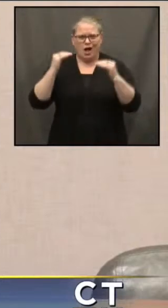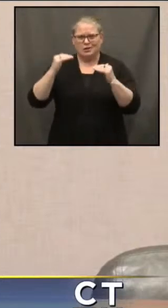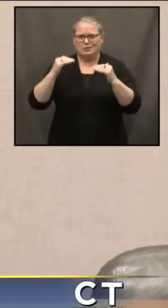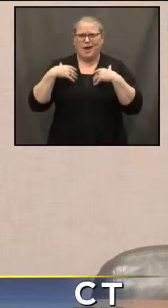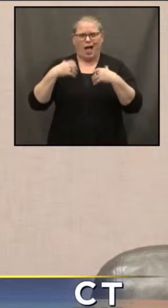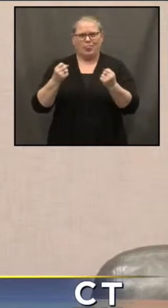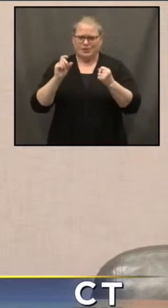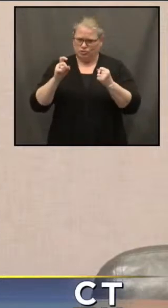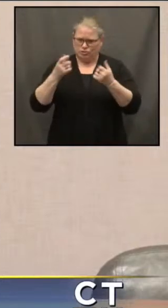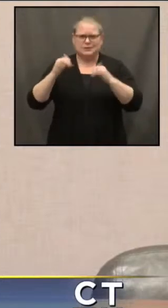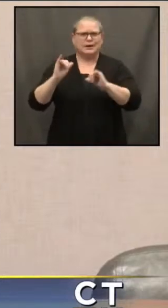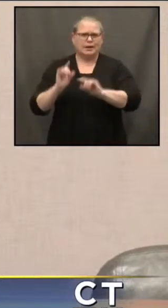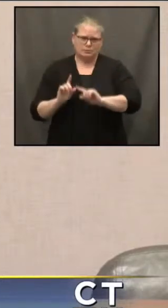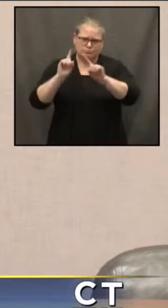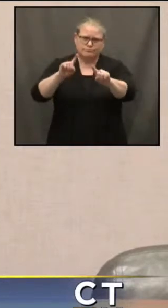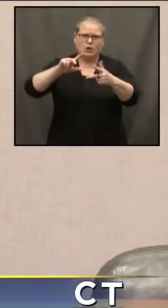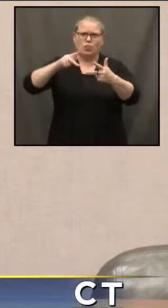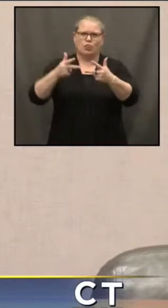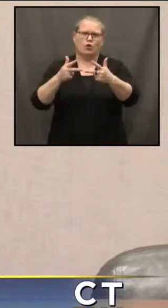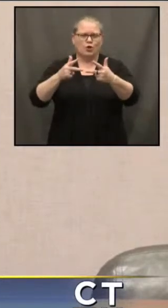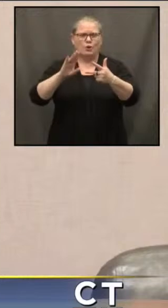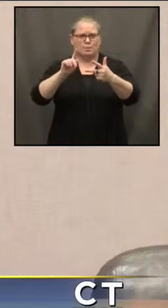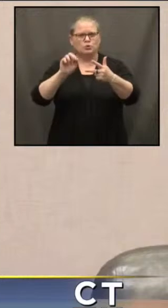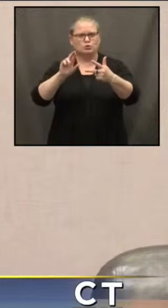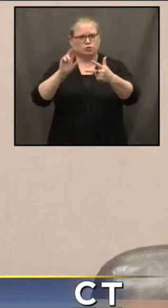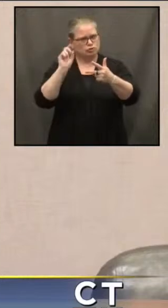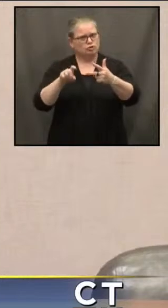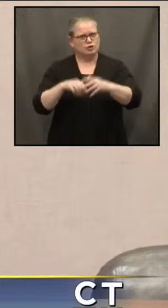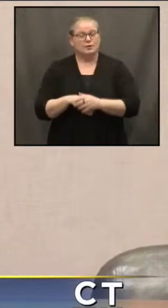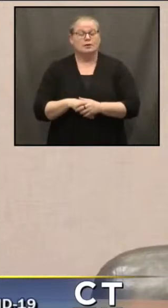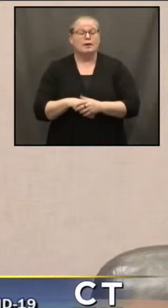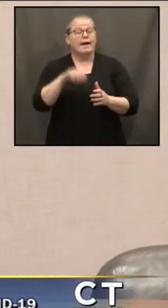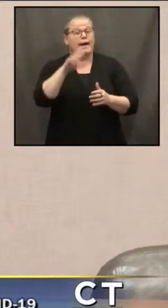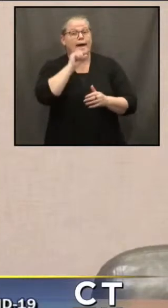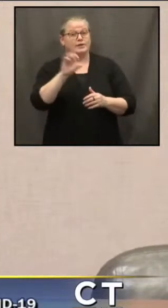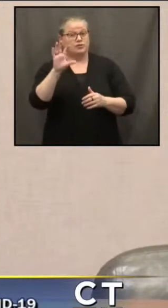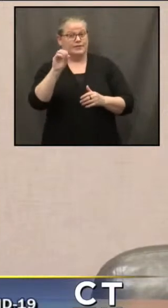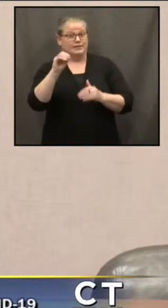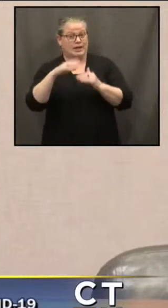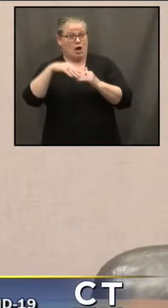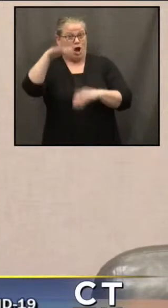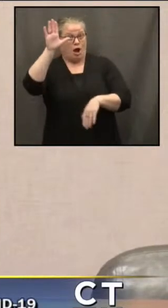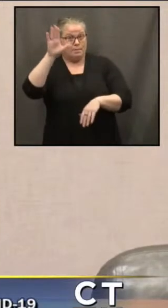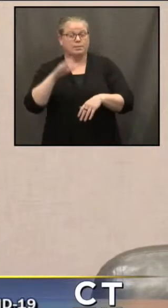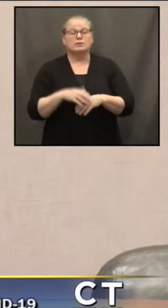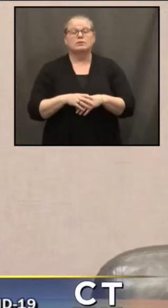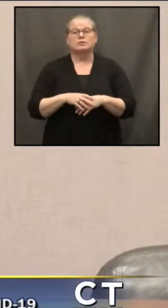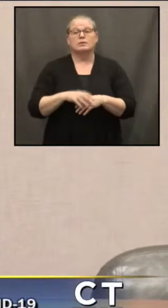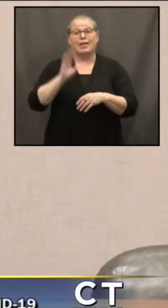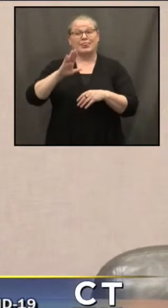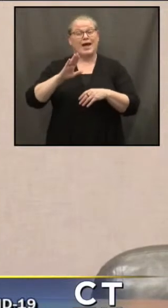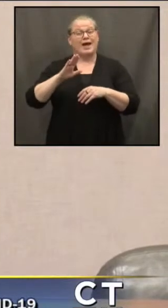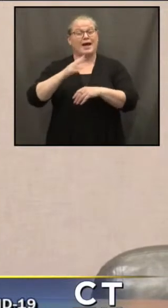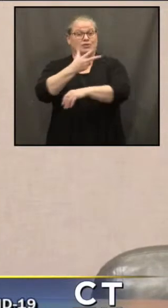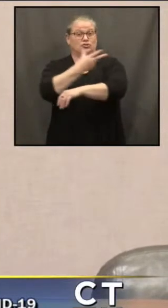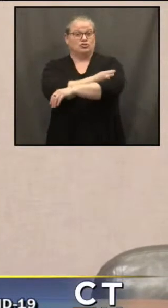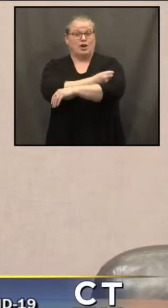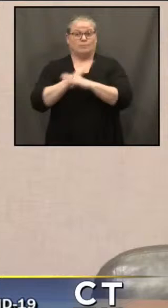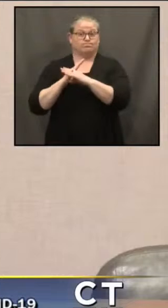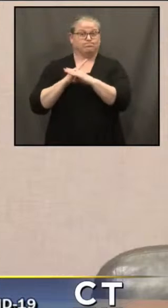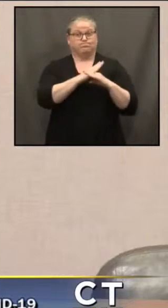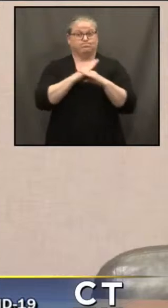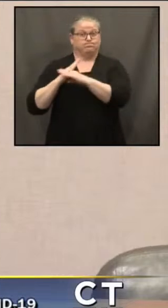know is that for 50 and older, that waning immunity is more likely to end up with